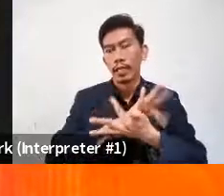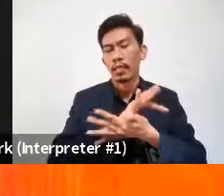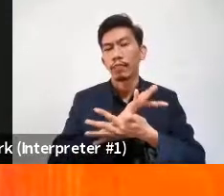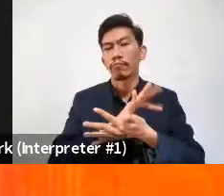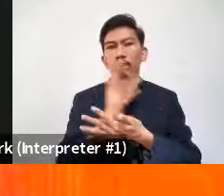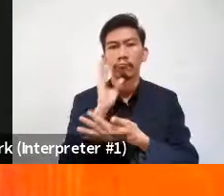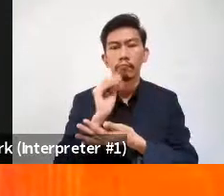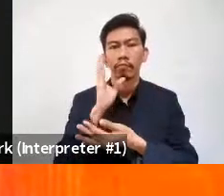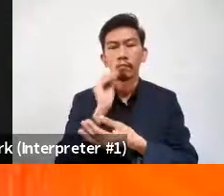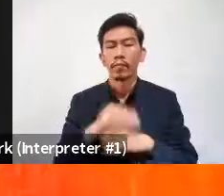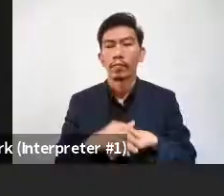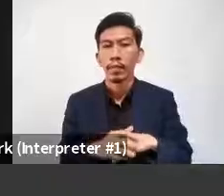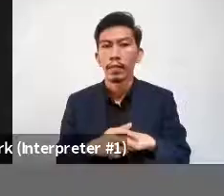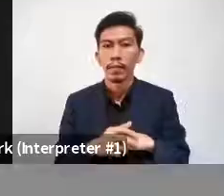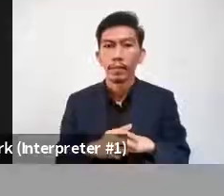experience.